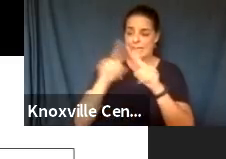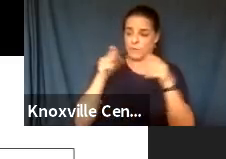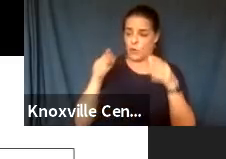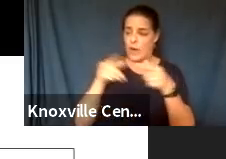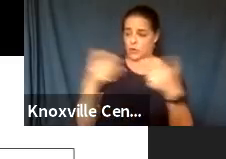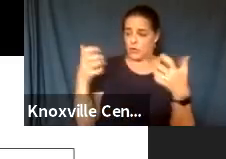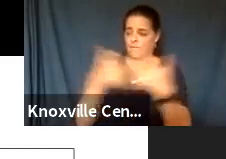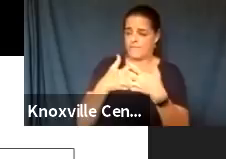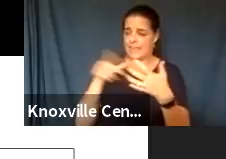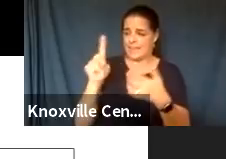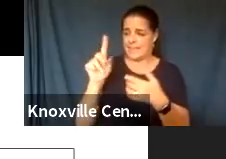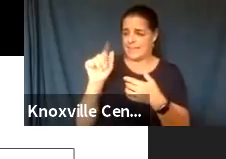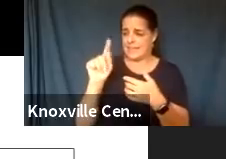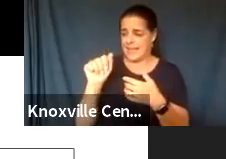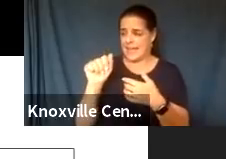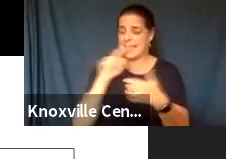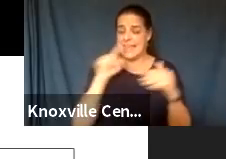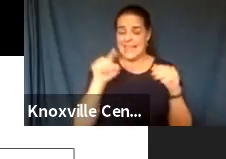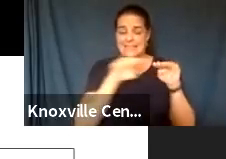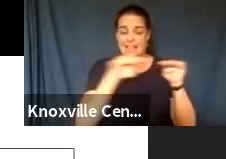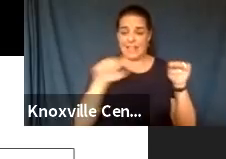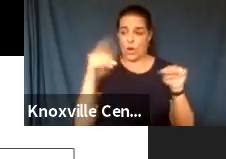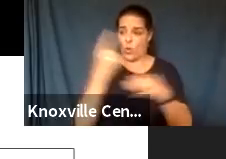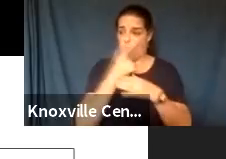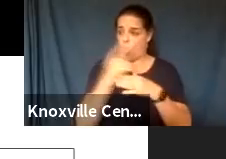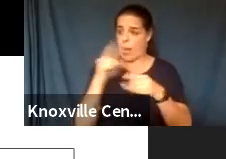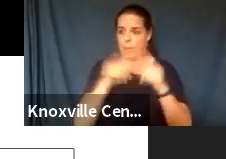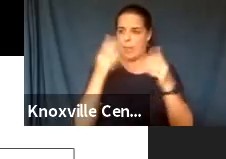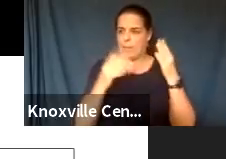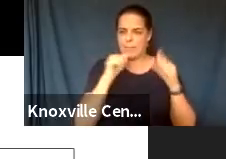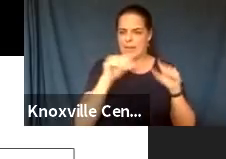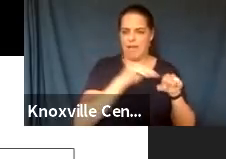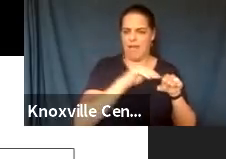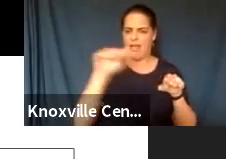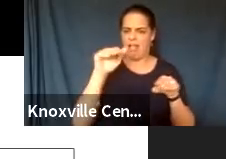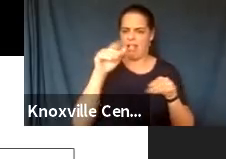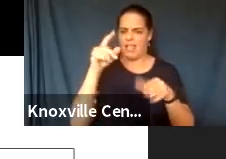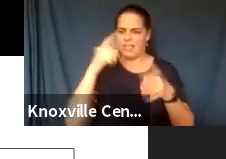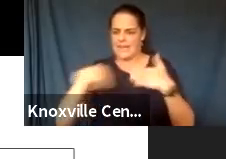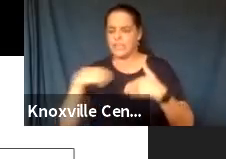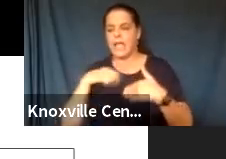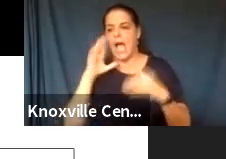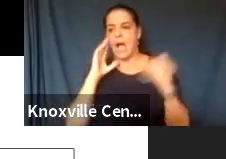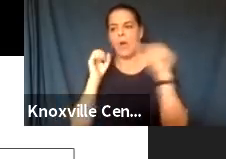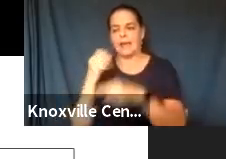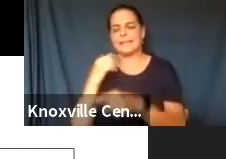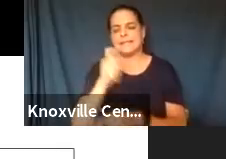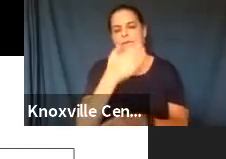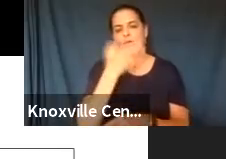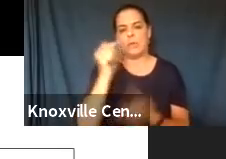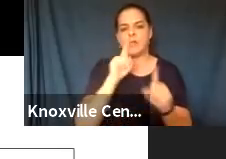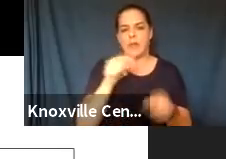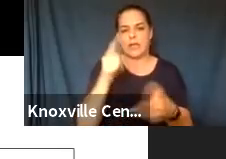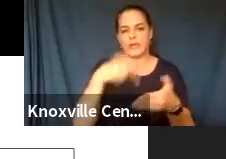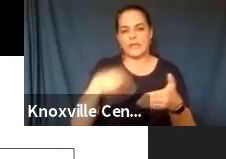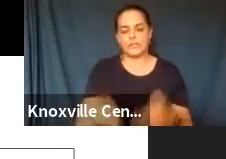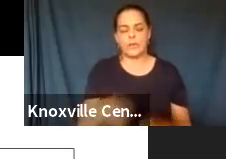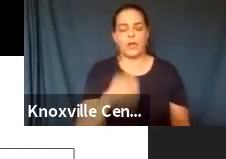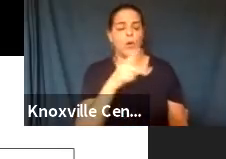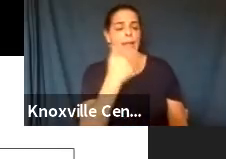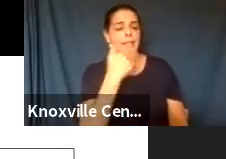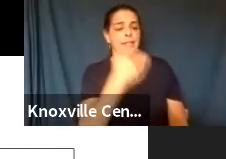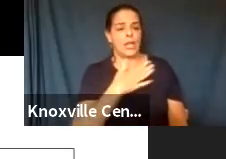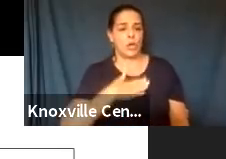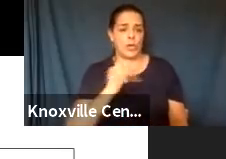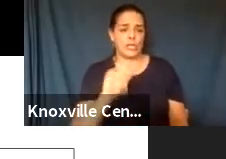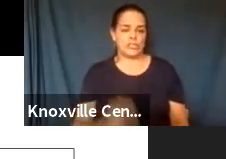data? And is it linear 1 week, but maybe it's not linear the next week? I'll ask that question and have a better answer for you next week. I appreciate that. Thank you.